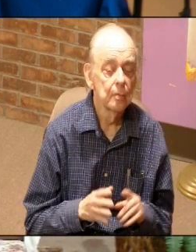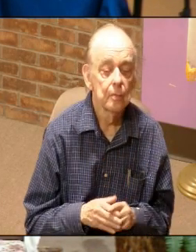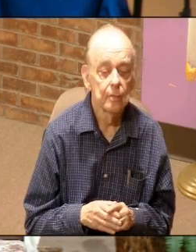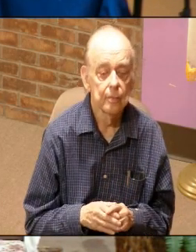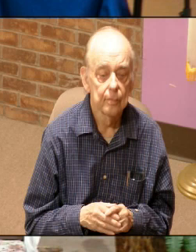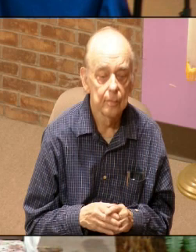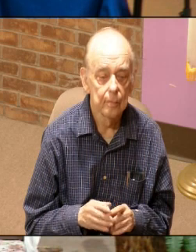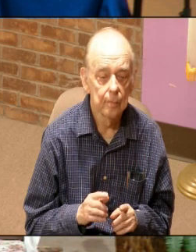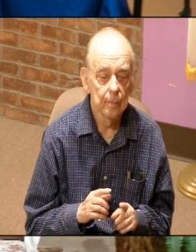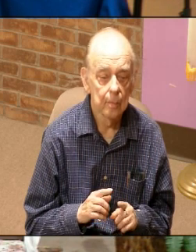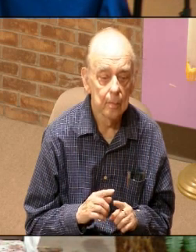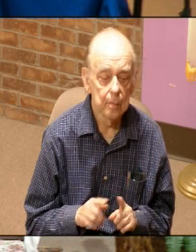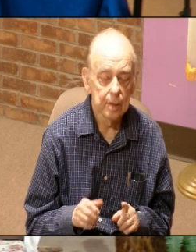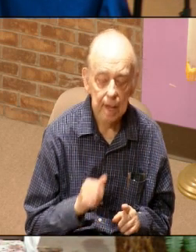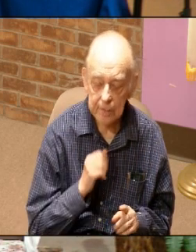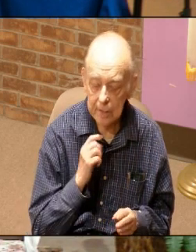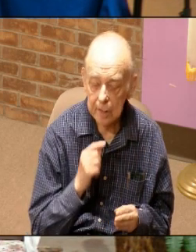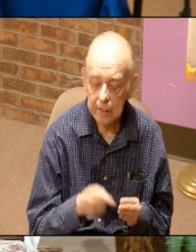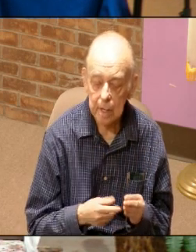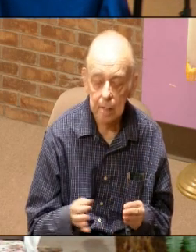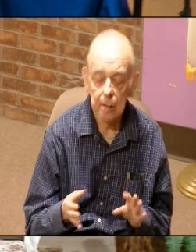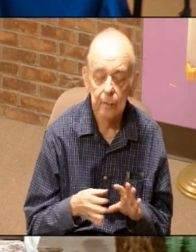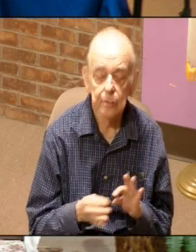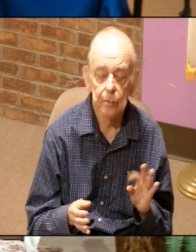But that's not the end of the story.